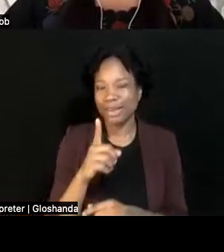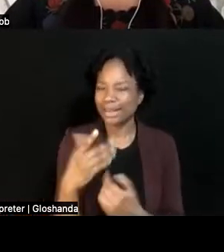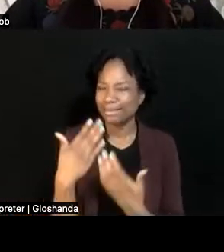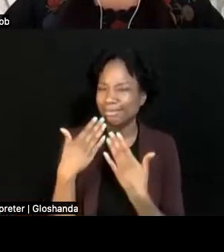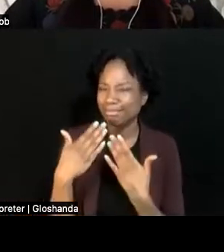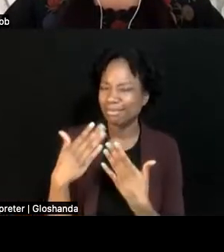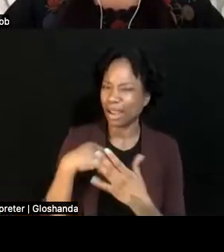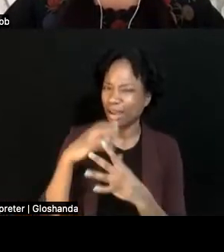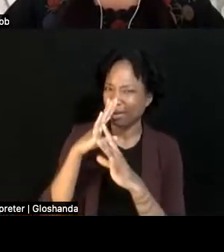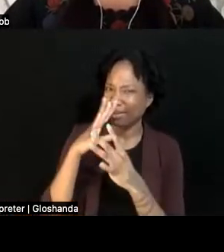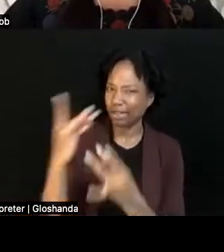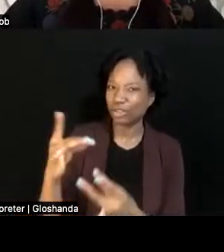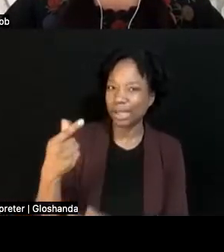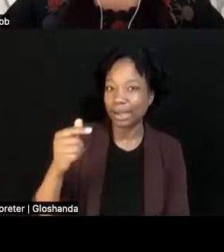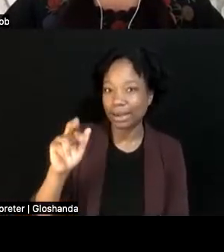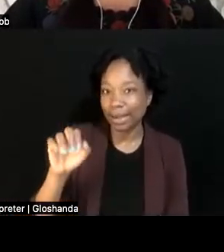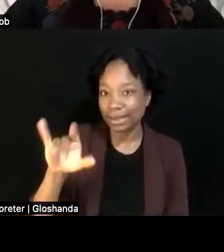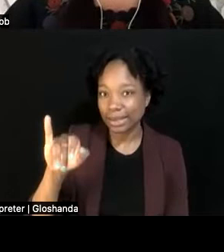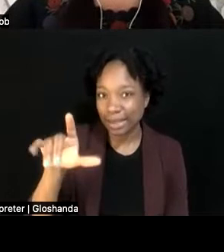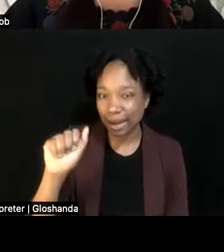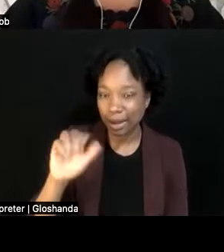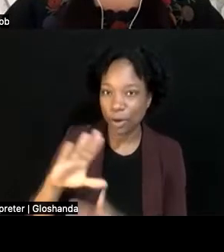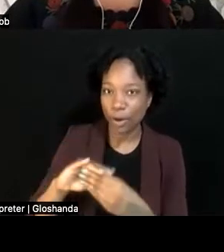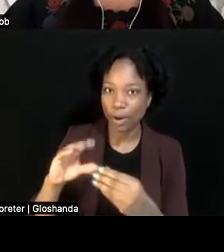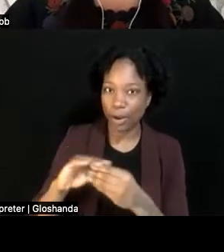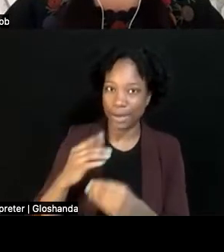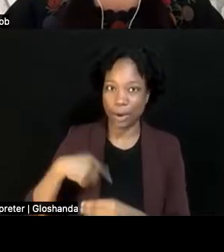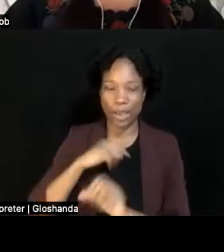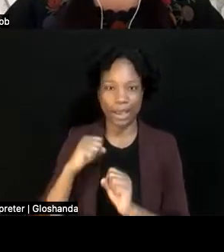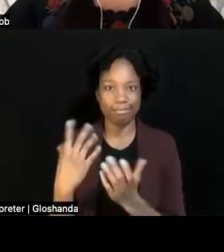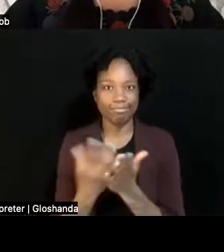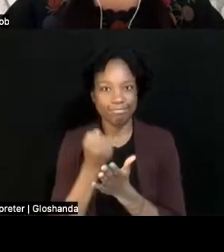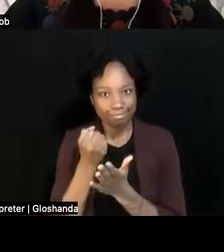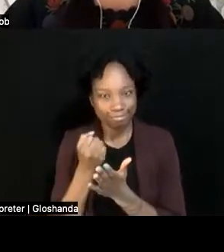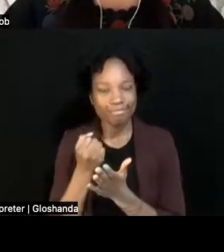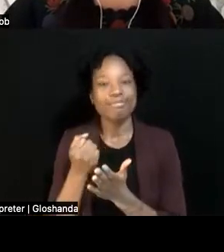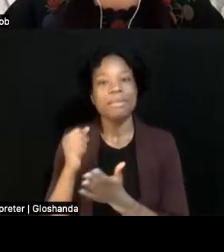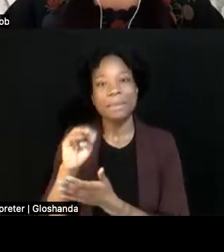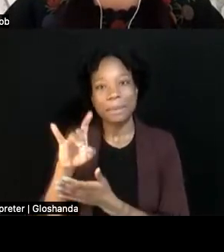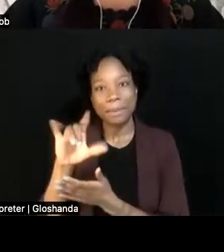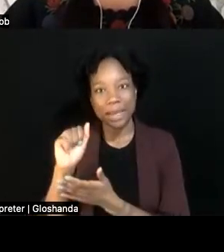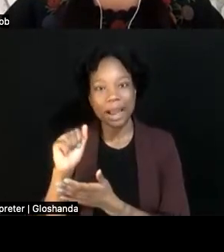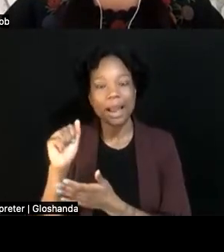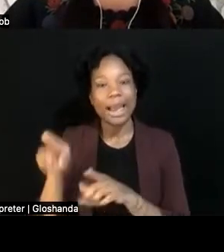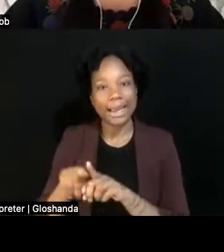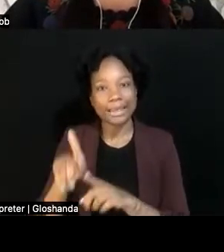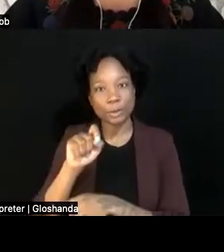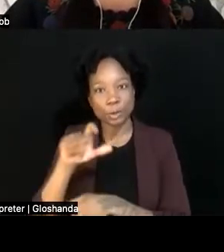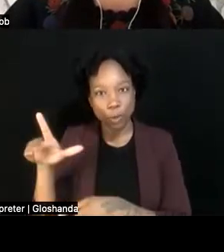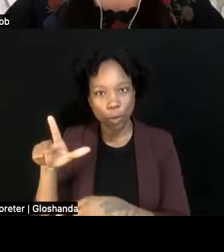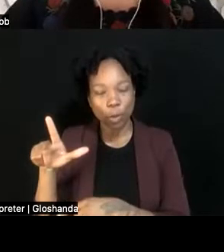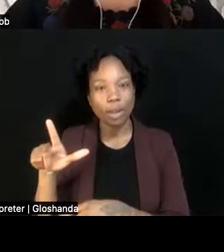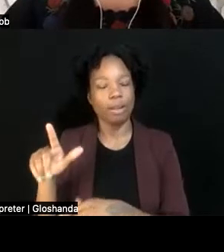and resist with, and what guardians of important knowledge and wisdom we offer, embracing the pluralities of who we are and the